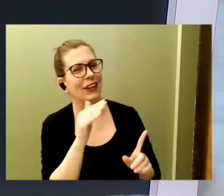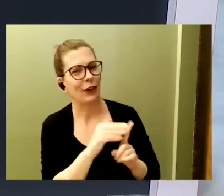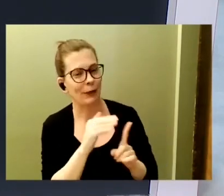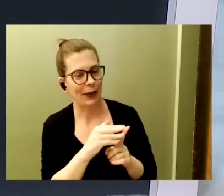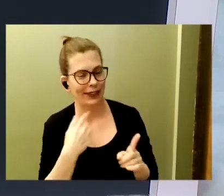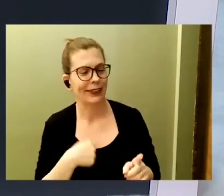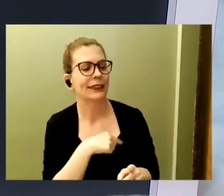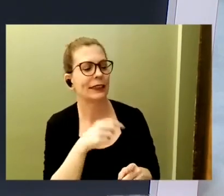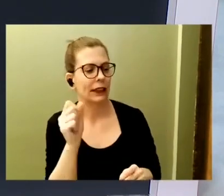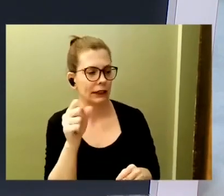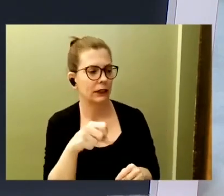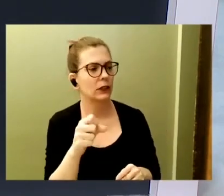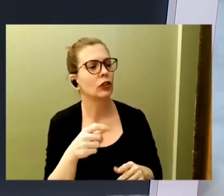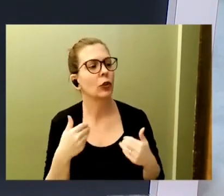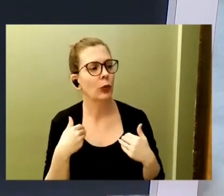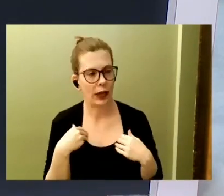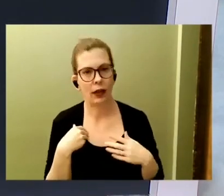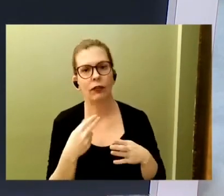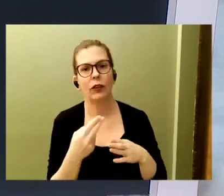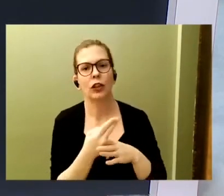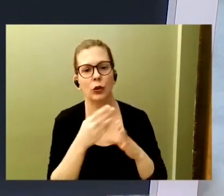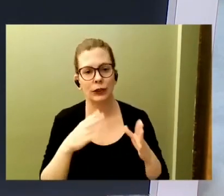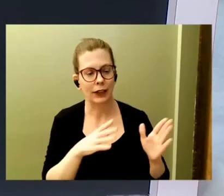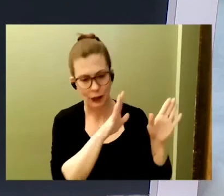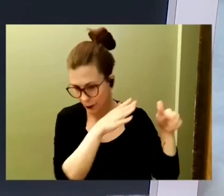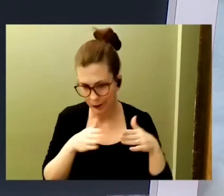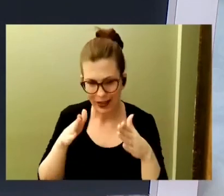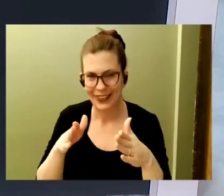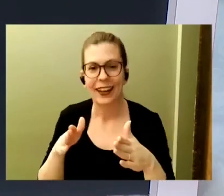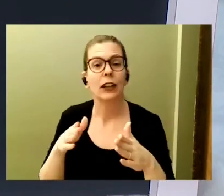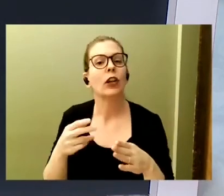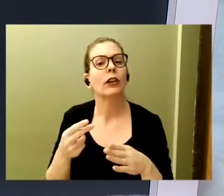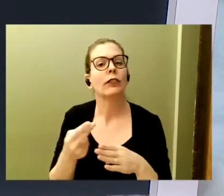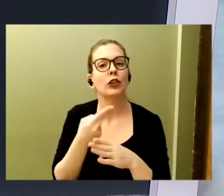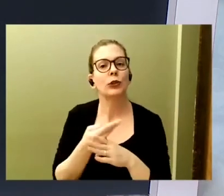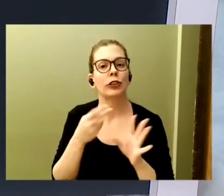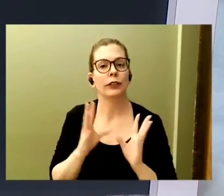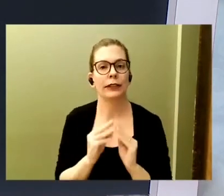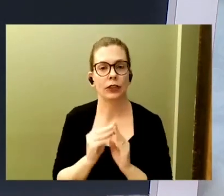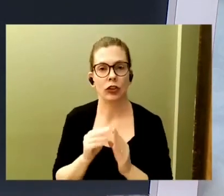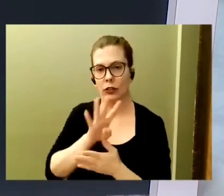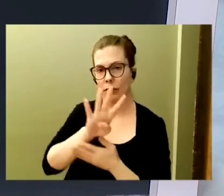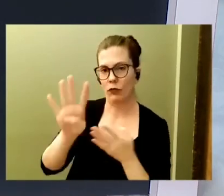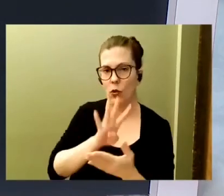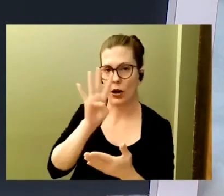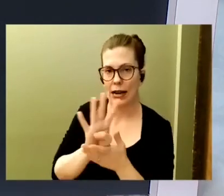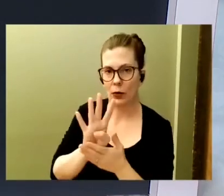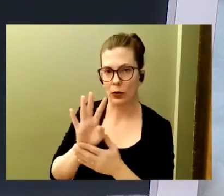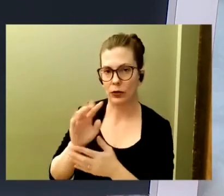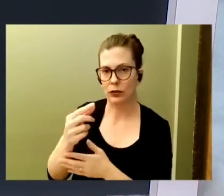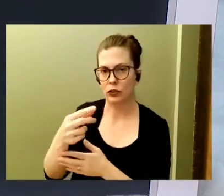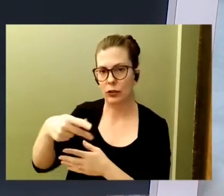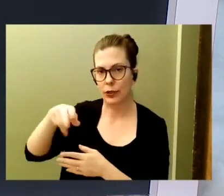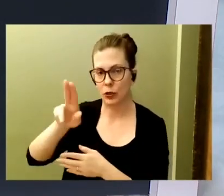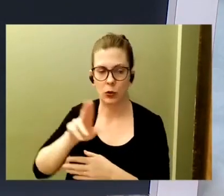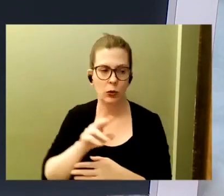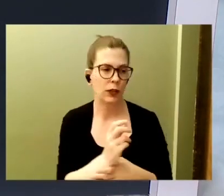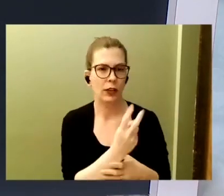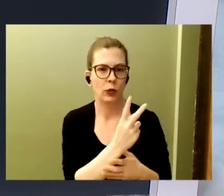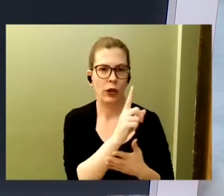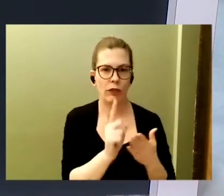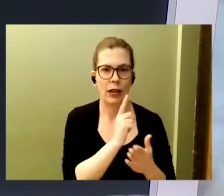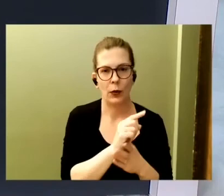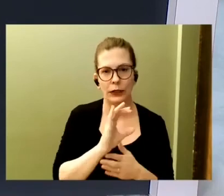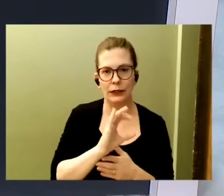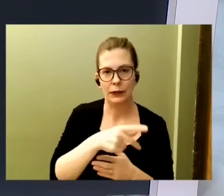you have a user, let's get back on track. You have a user session, 4 hours for GPU or 12 hours for CPU. However, once your